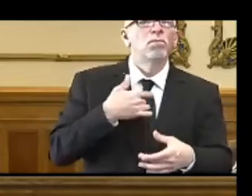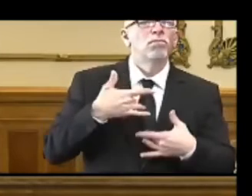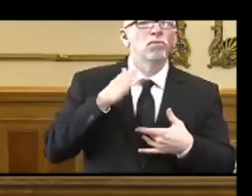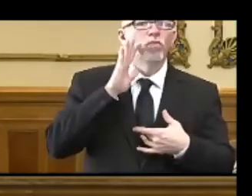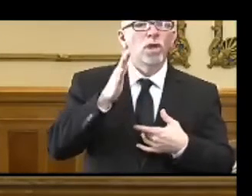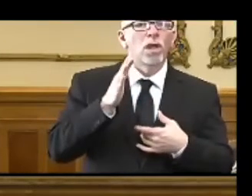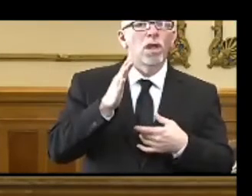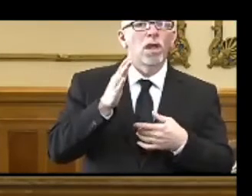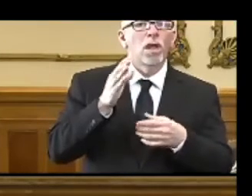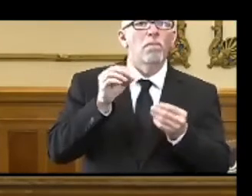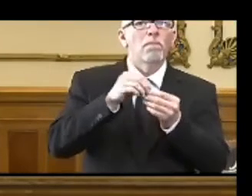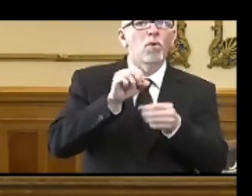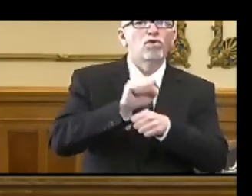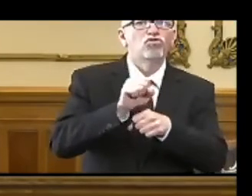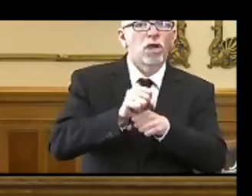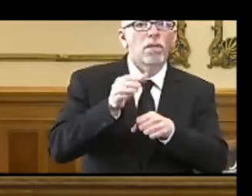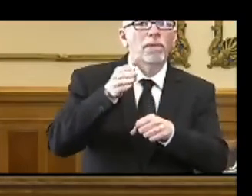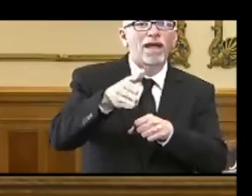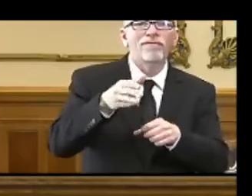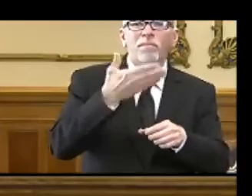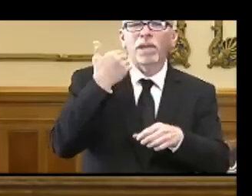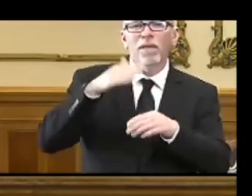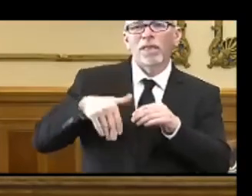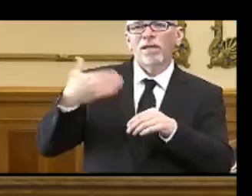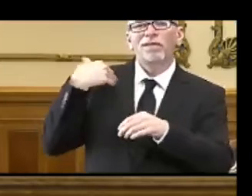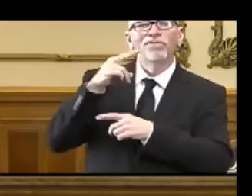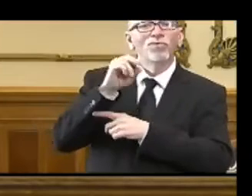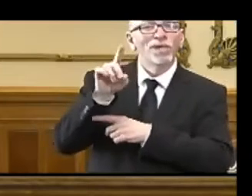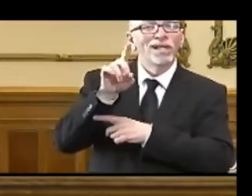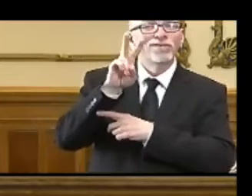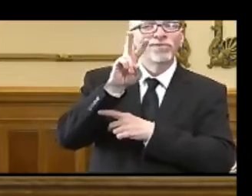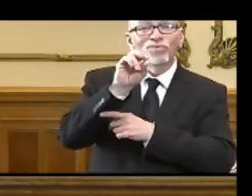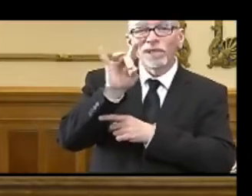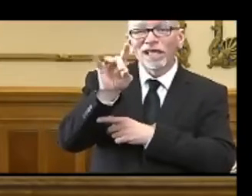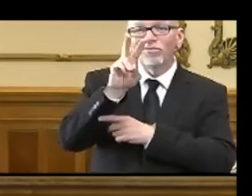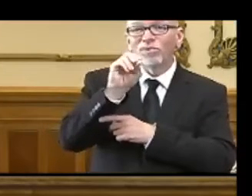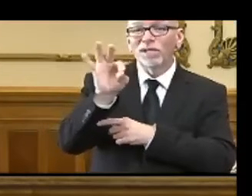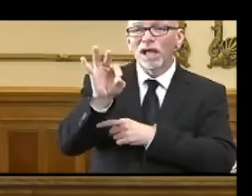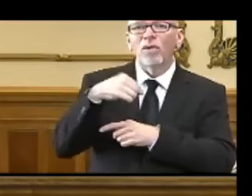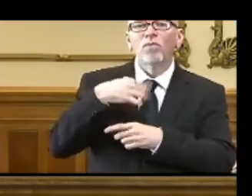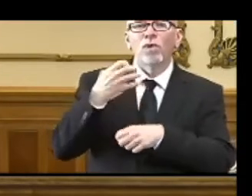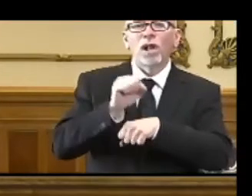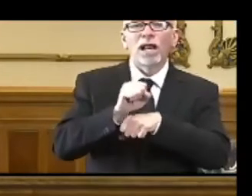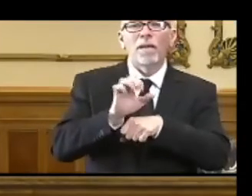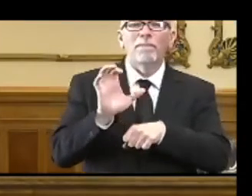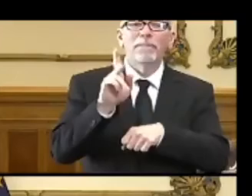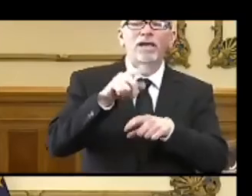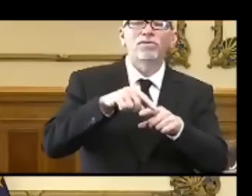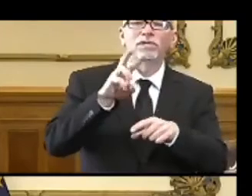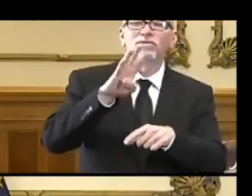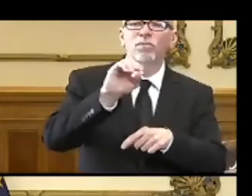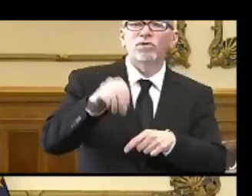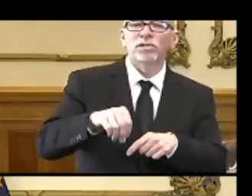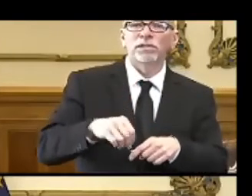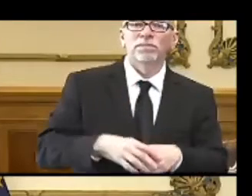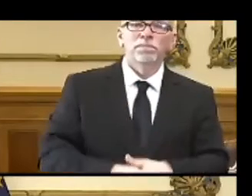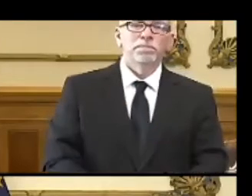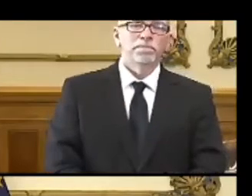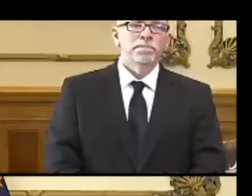is better than it was after 2008, 2009. Our labor participation rate, we want to get that back up to 64%.